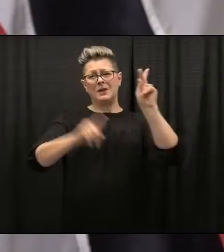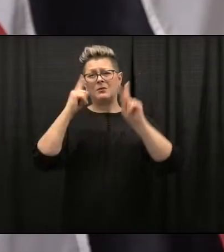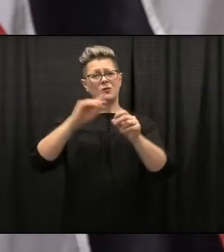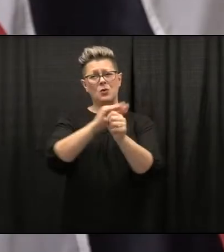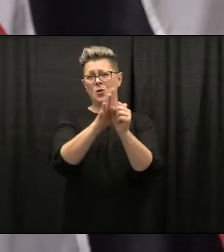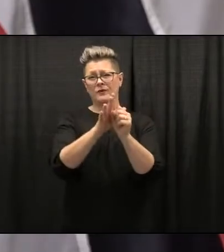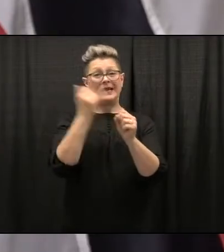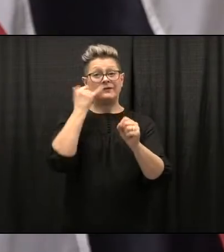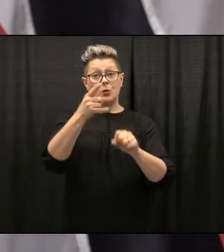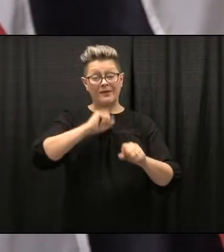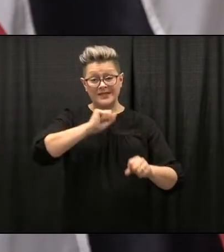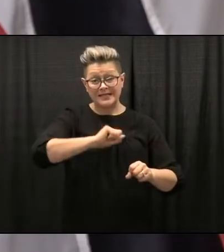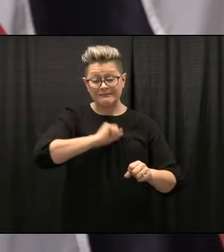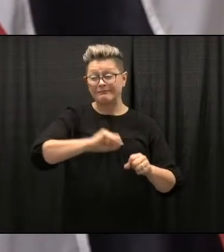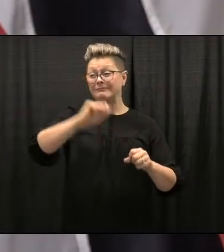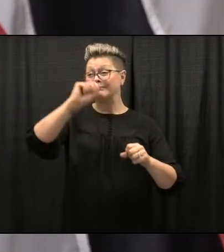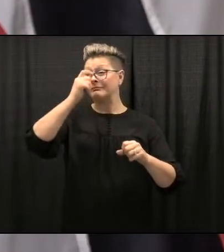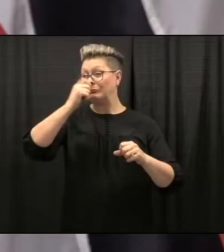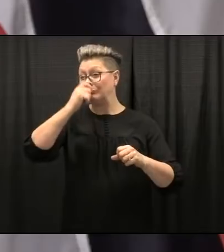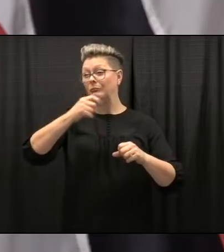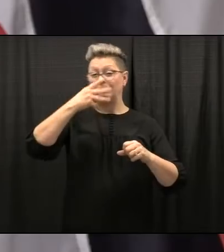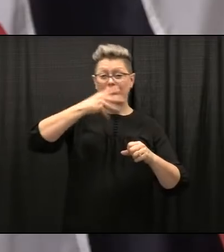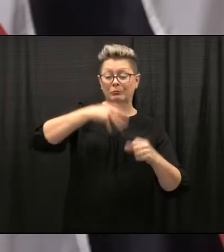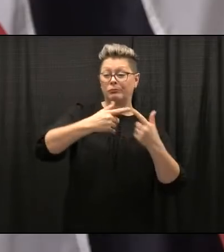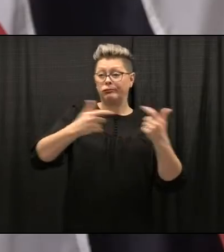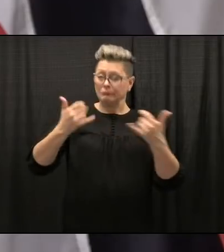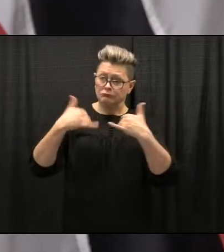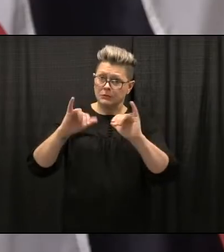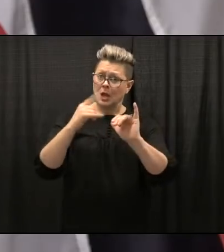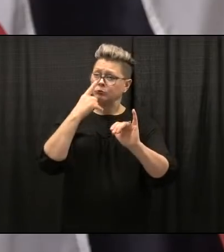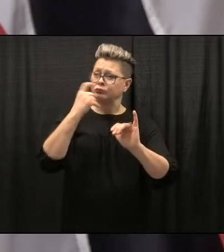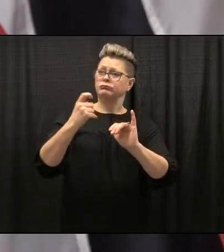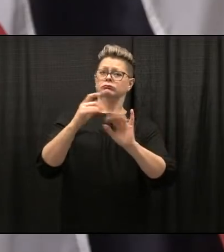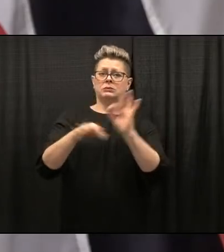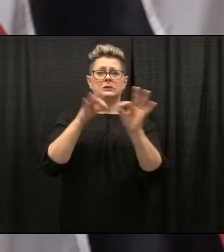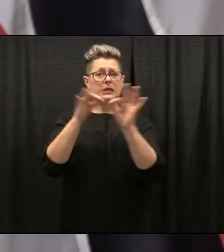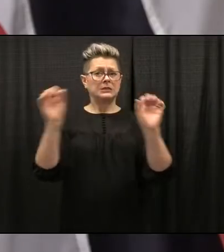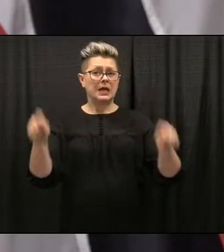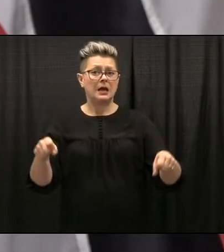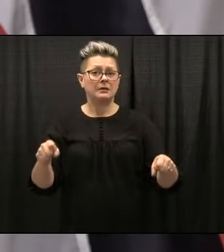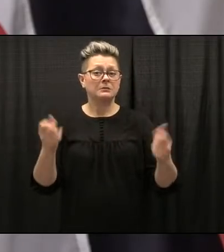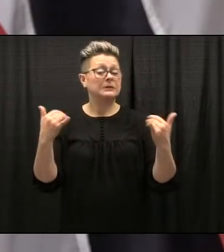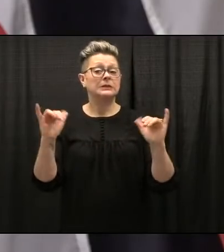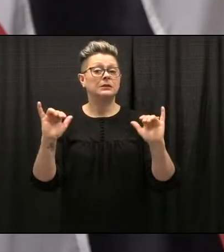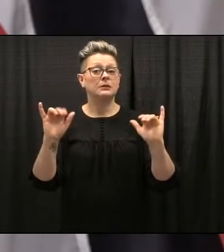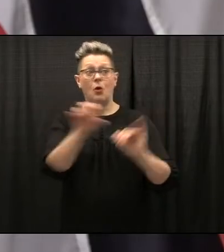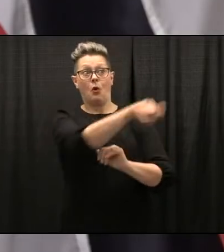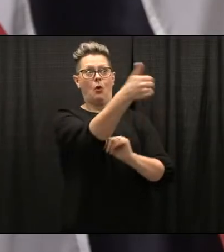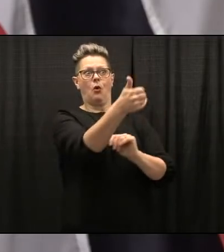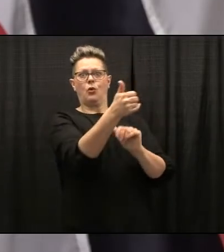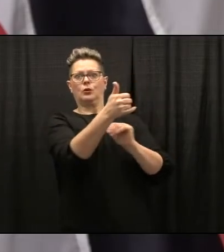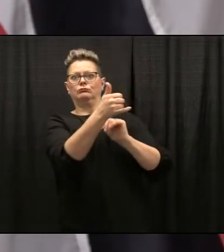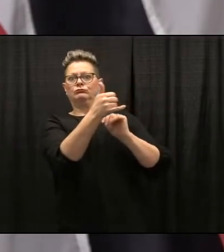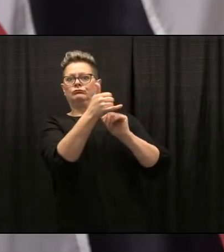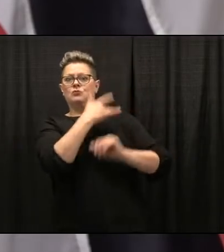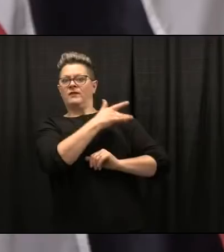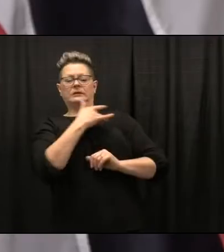symptoms is still able to get a test, and that's different than in a lot of other places.